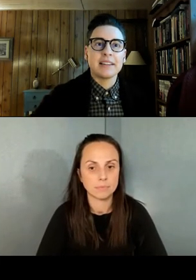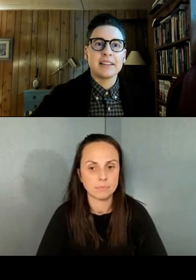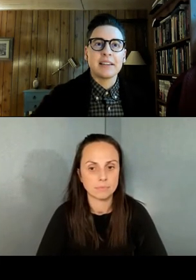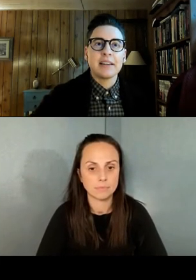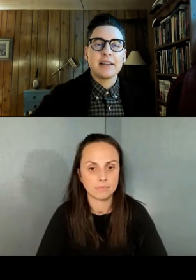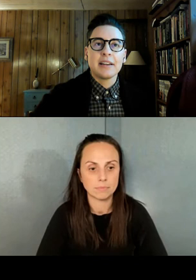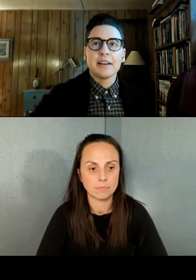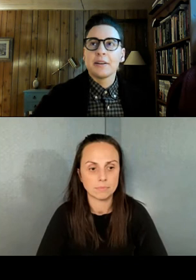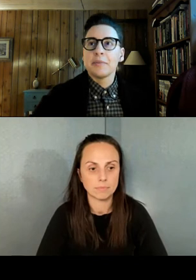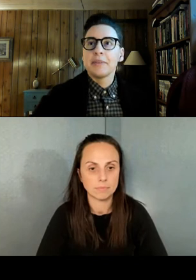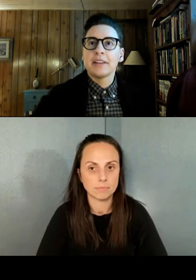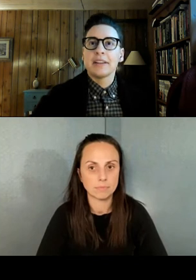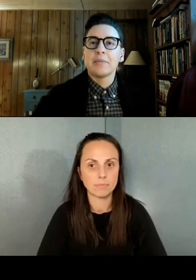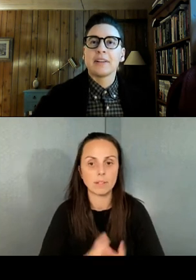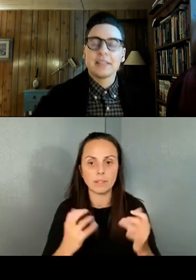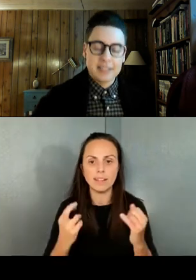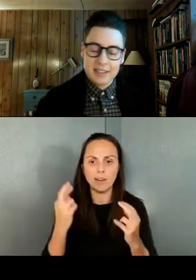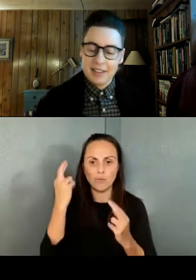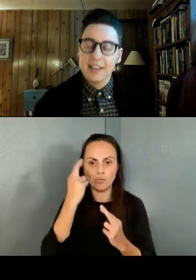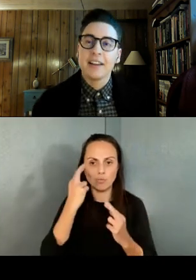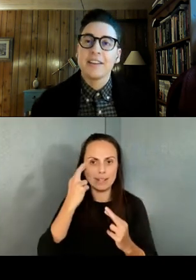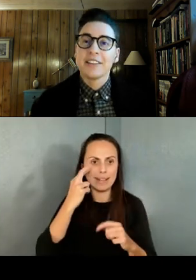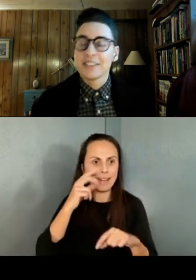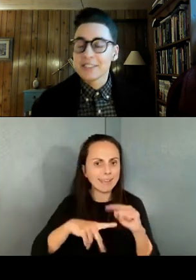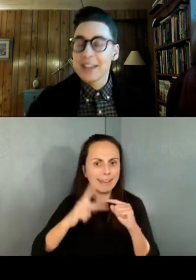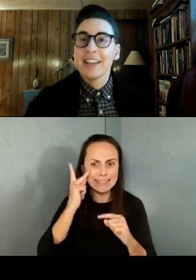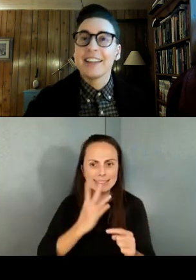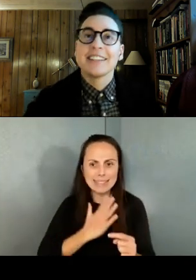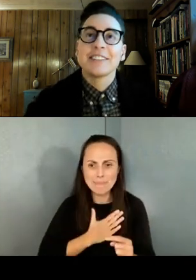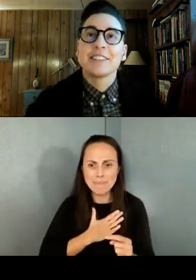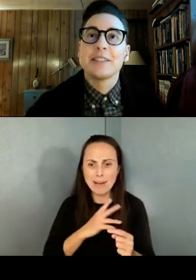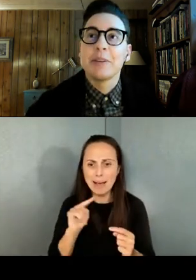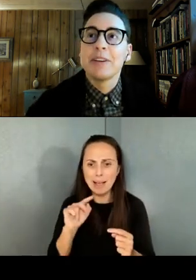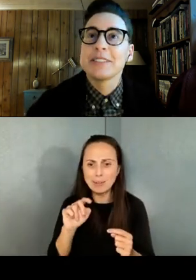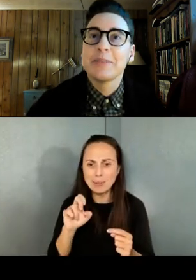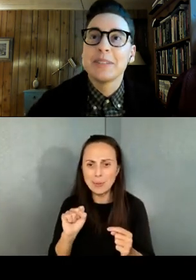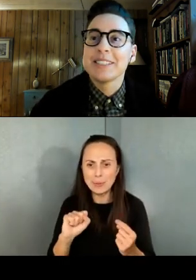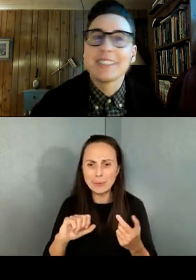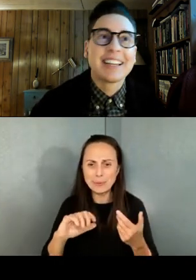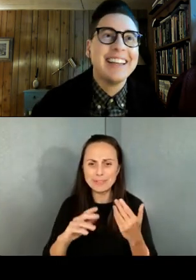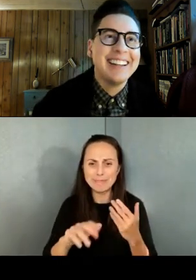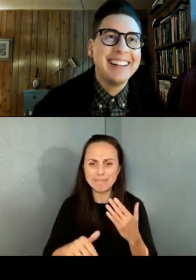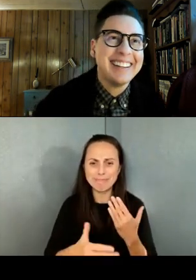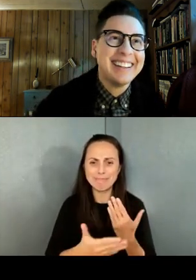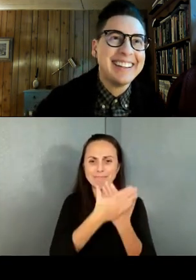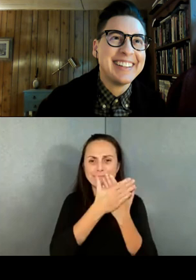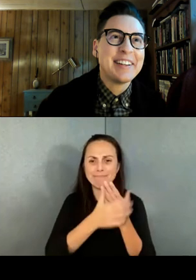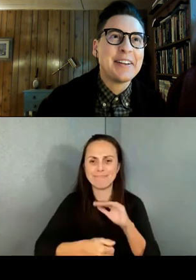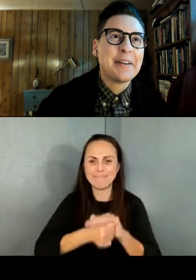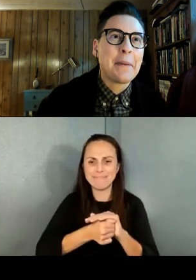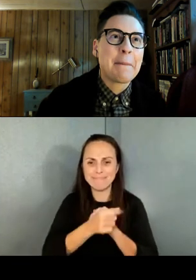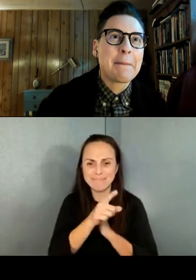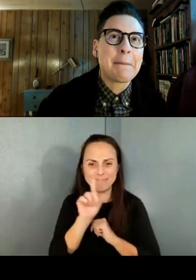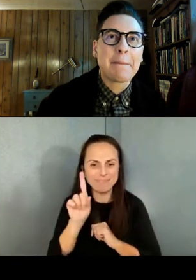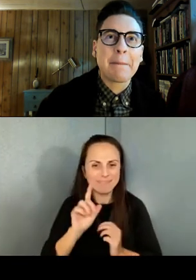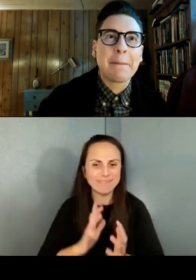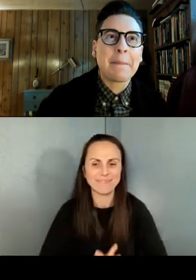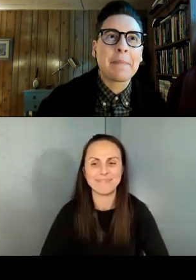Okay. I'm realizing I've done this so that I can't actually see my notes. Give me just a second.